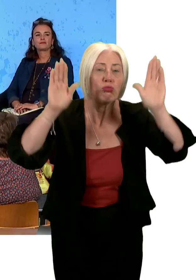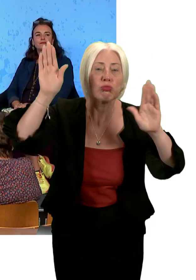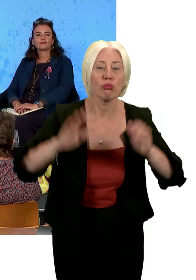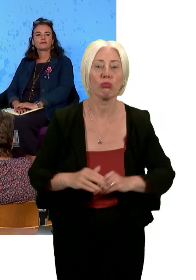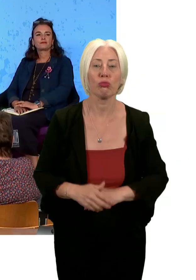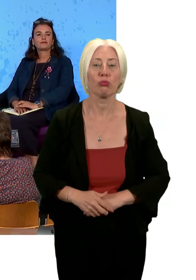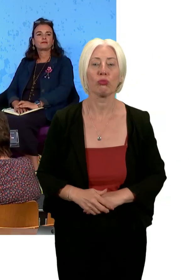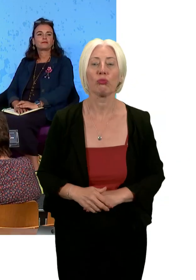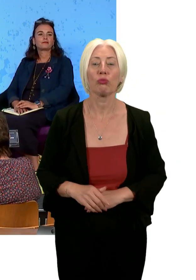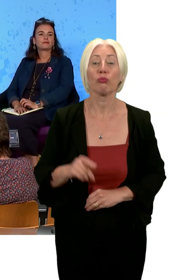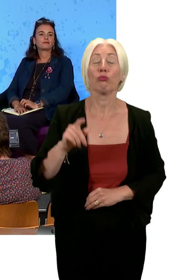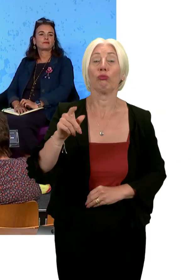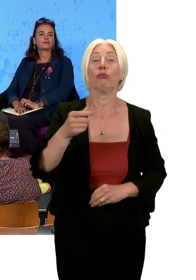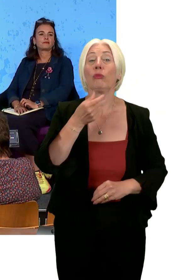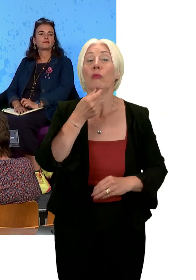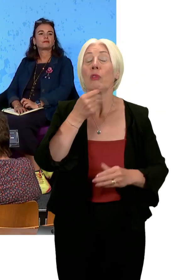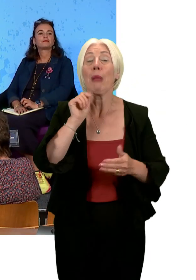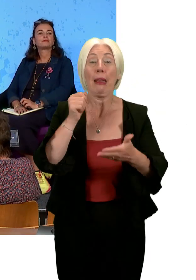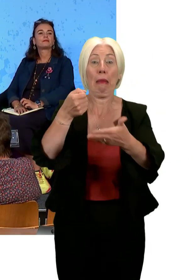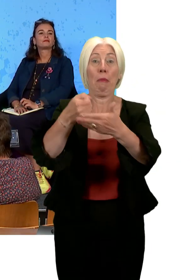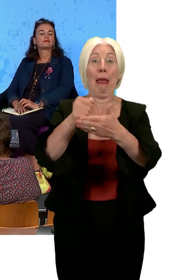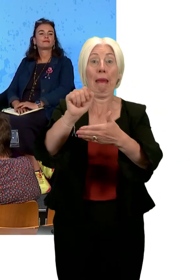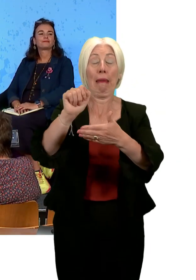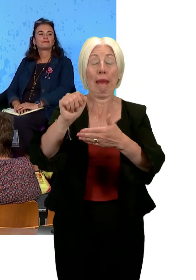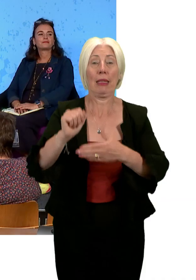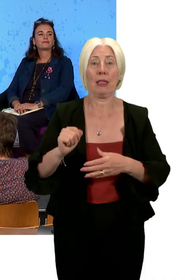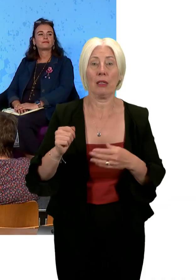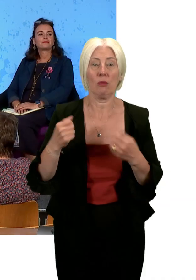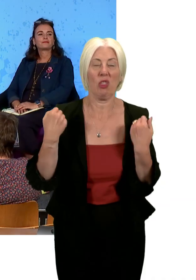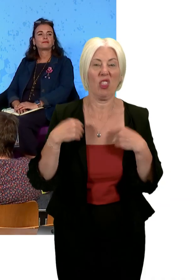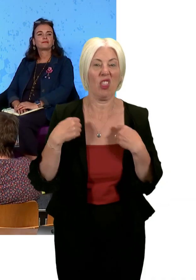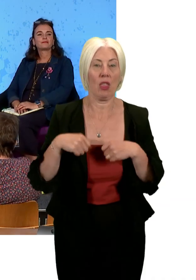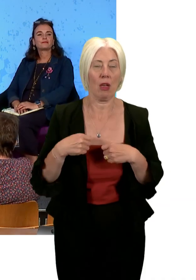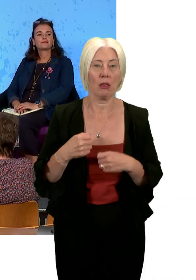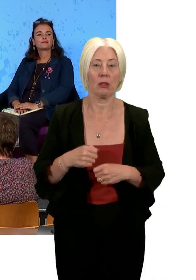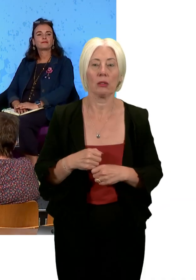At the back, there's a gentleman with a grey cardigan on, and then at the very back,